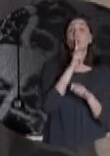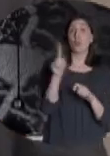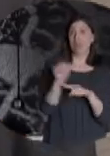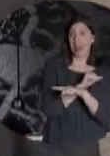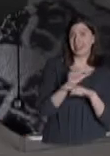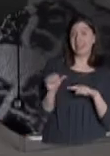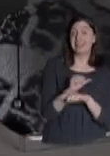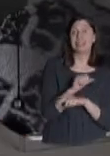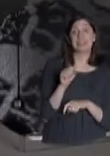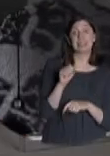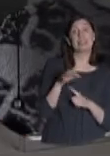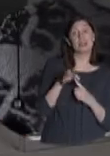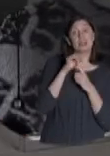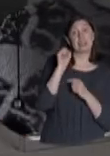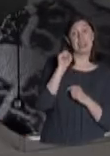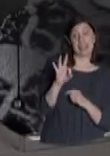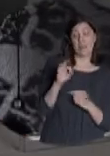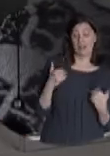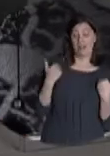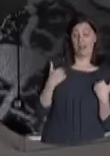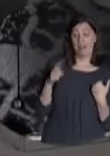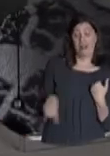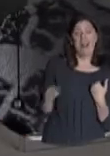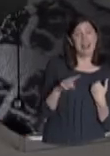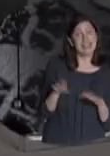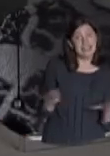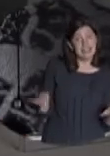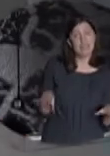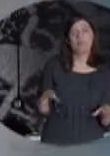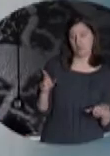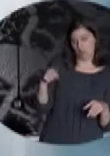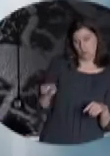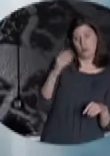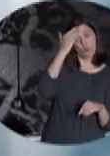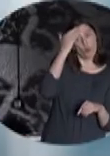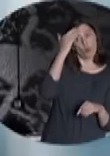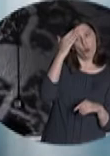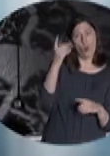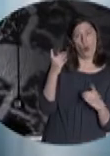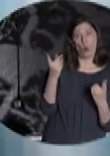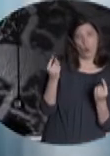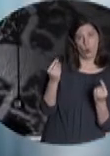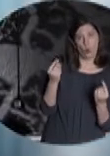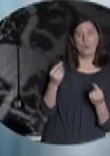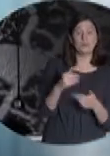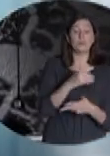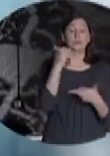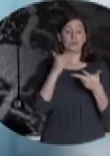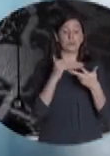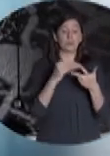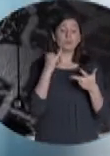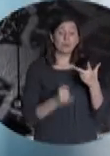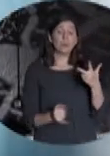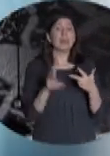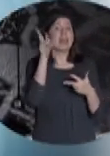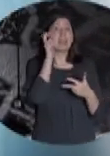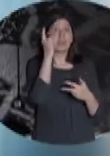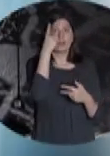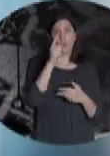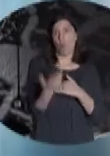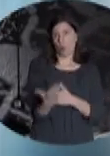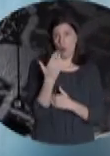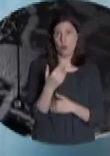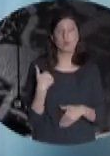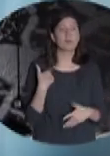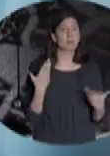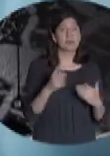the young members of your family know what that plan is. And then the third part of Ready in 3 is just listening for more information. When we have severe weather, or when we have